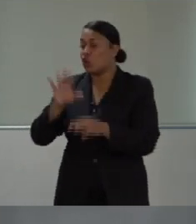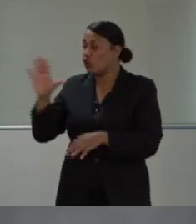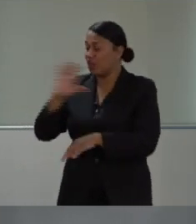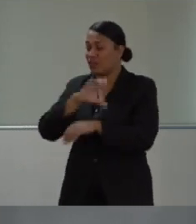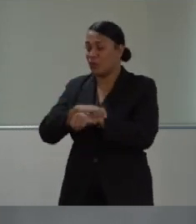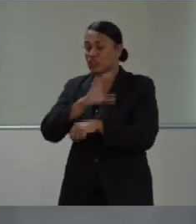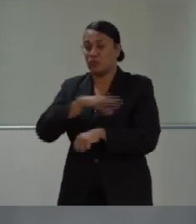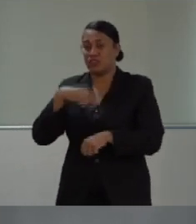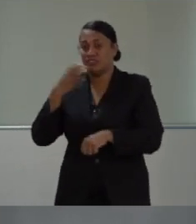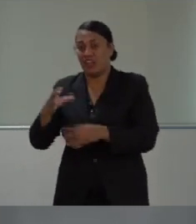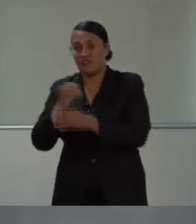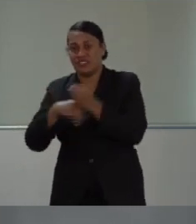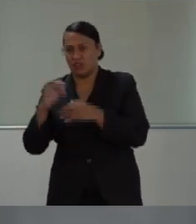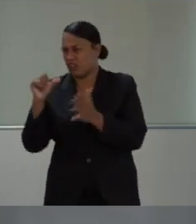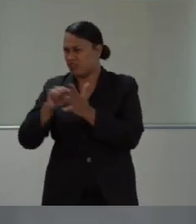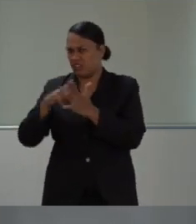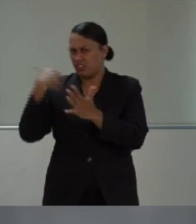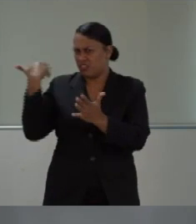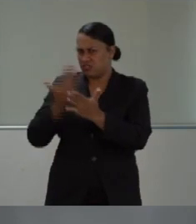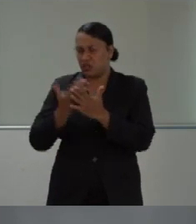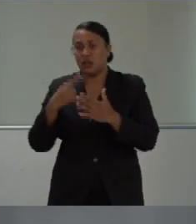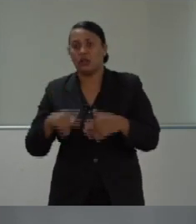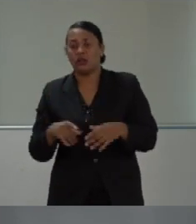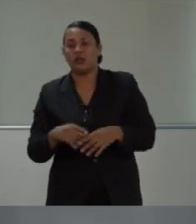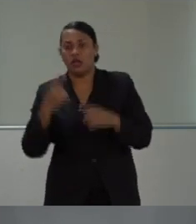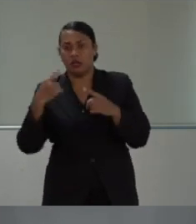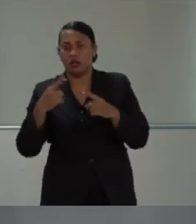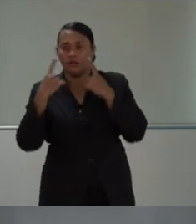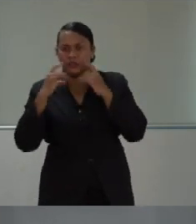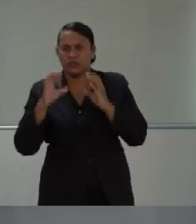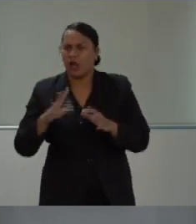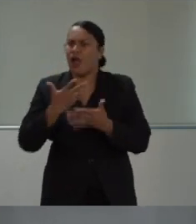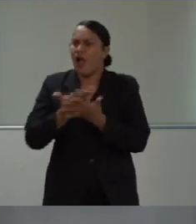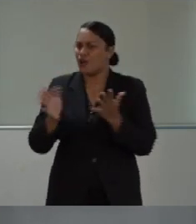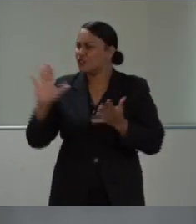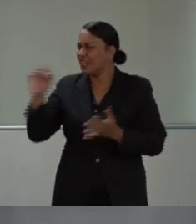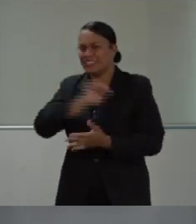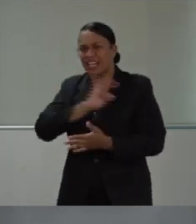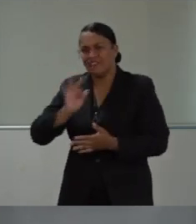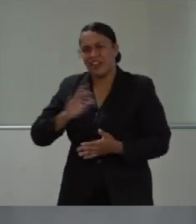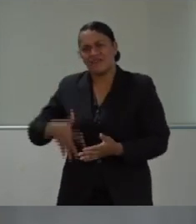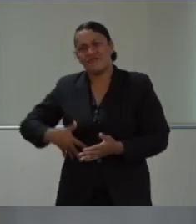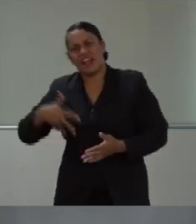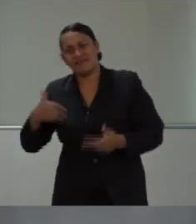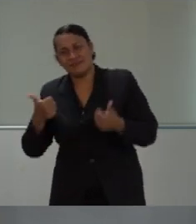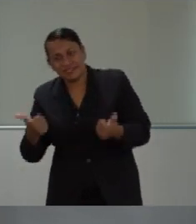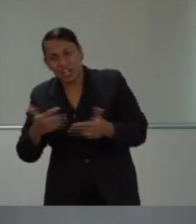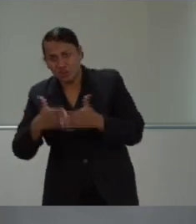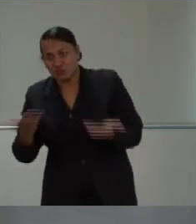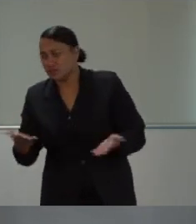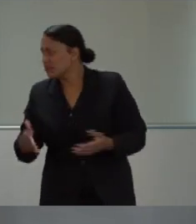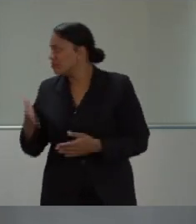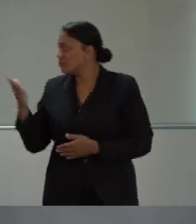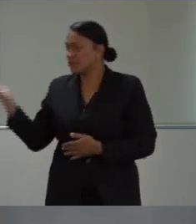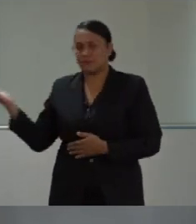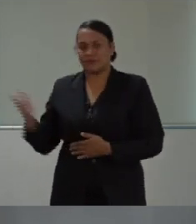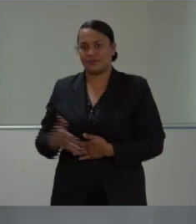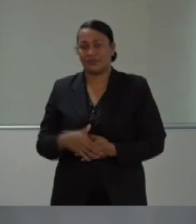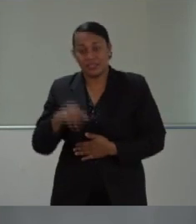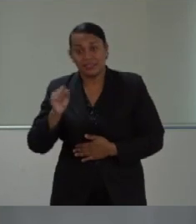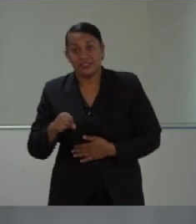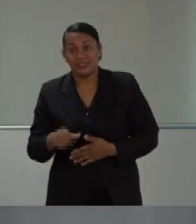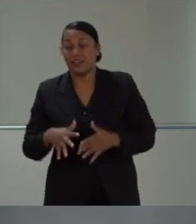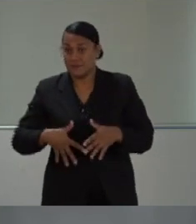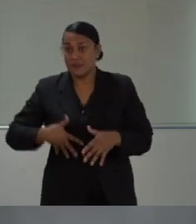started happening. What's the morale within the force at this point in time, sir? I can say the morale of the police